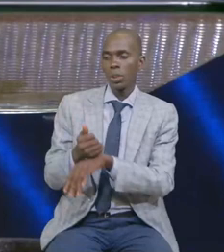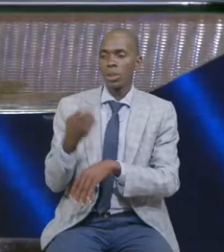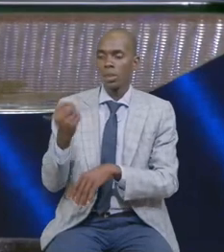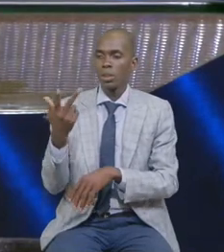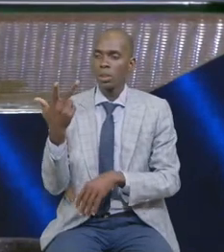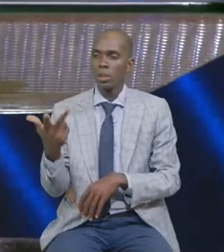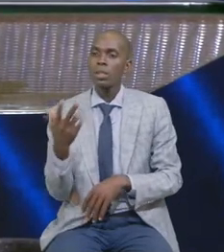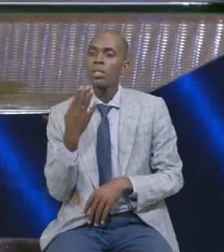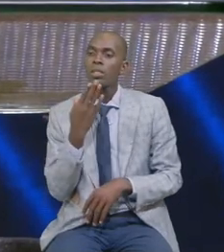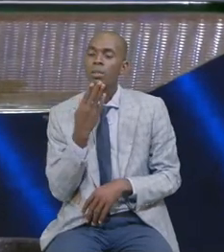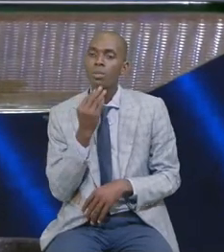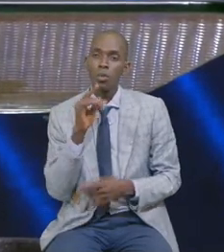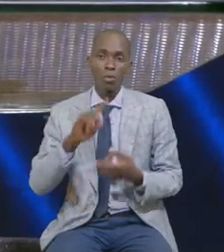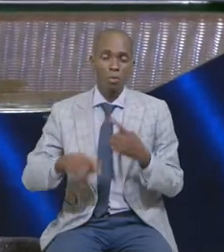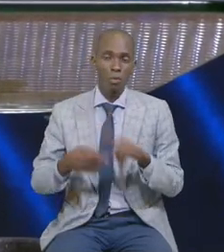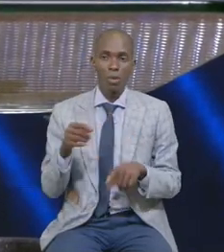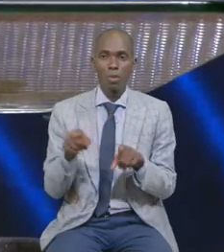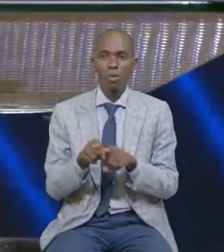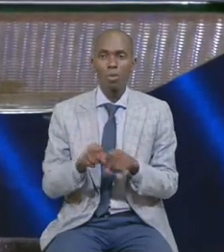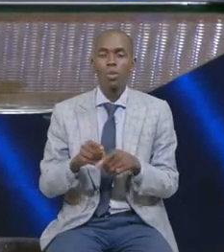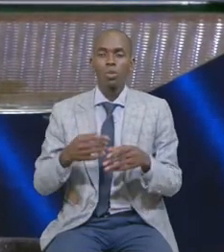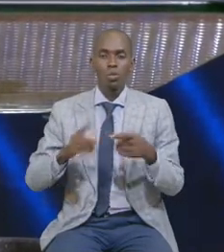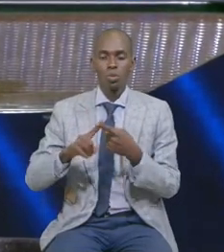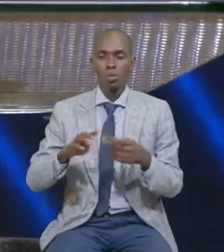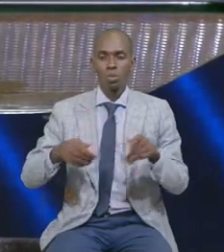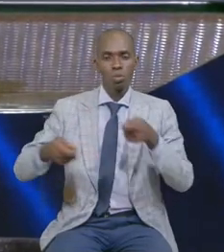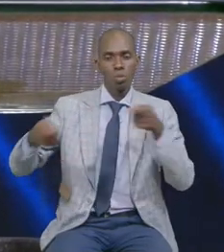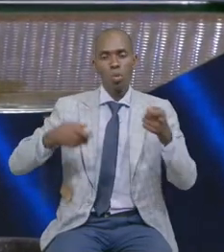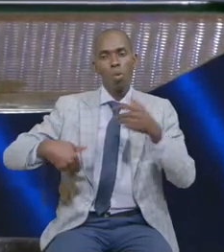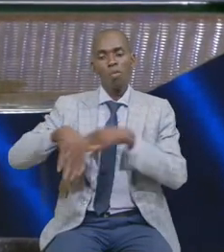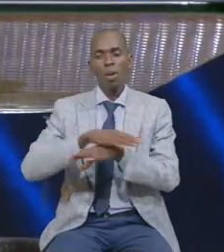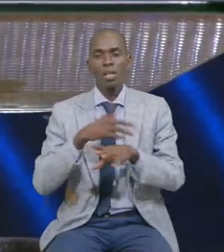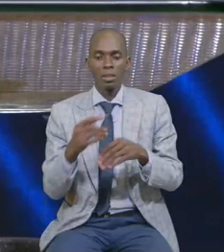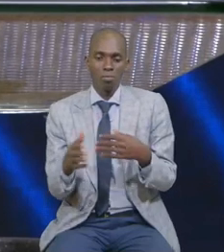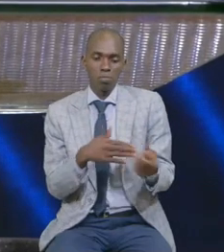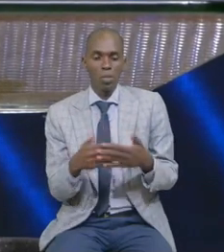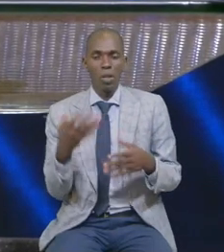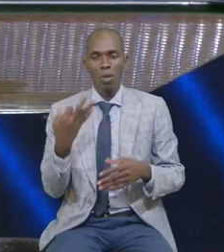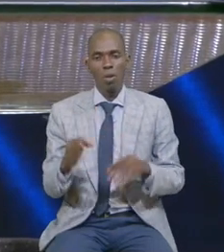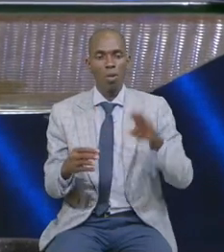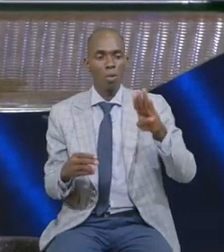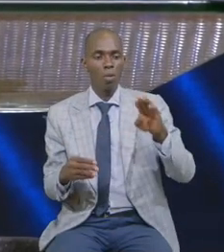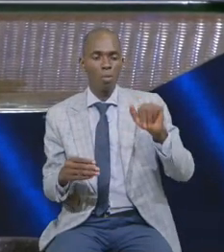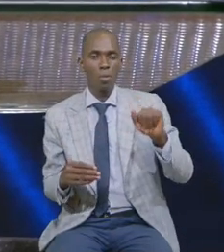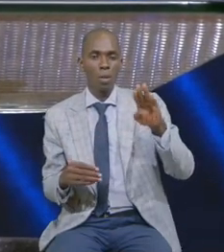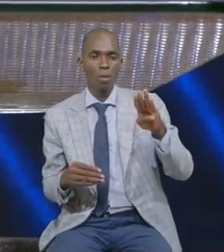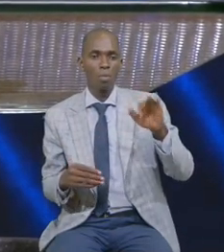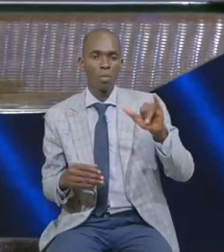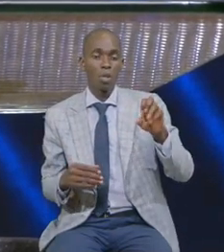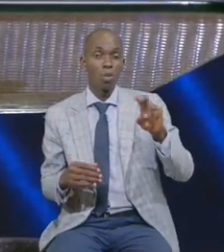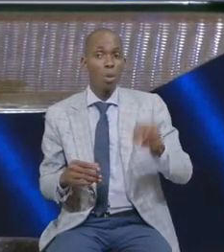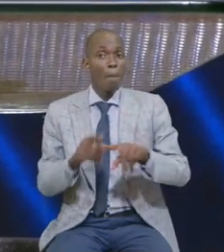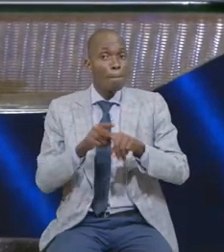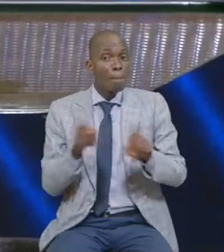negro over their fears of the province of Babylon but Daniel search